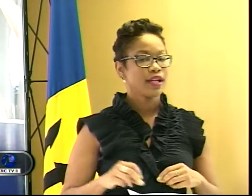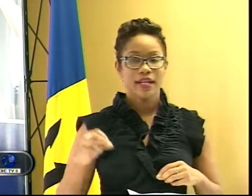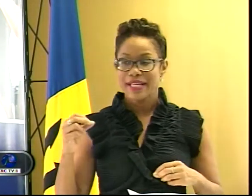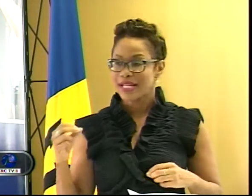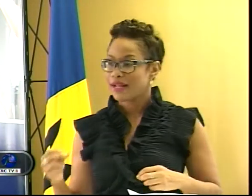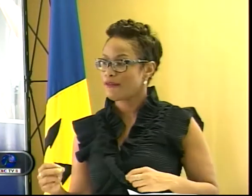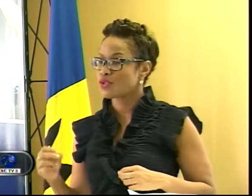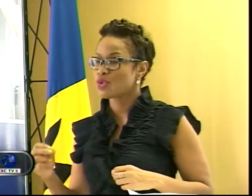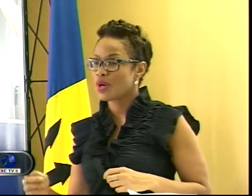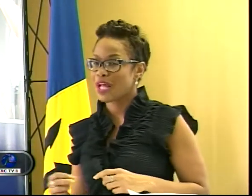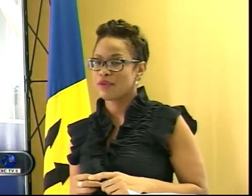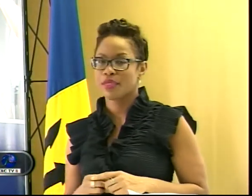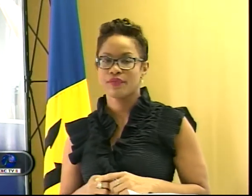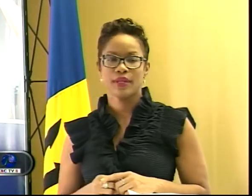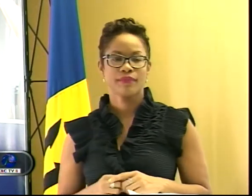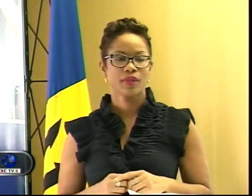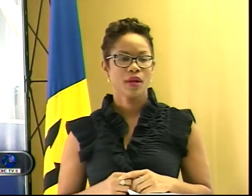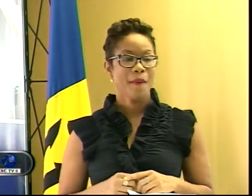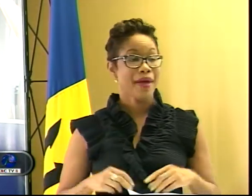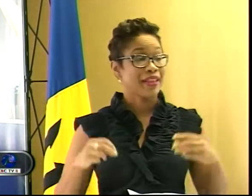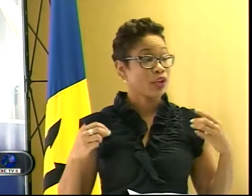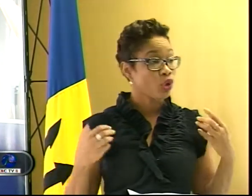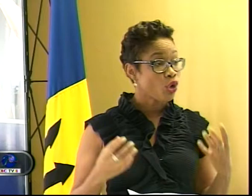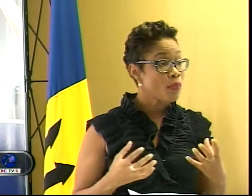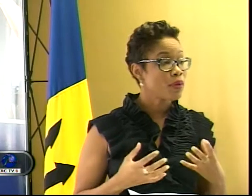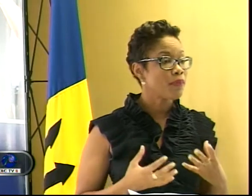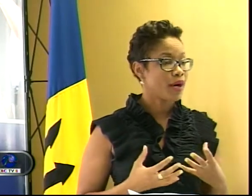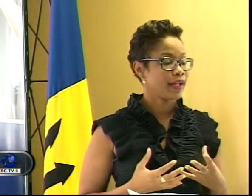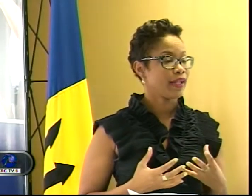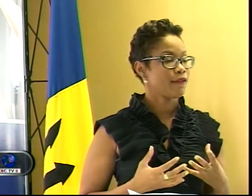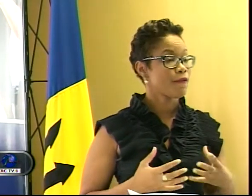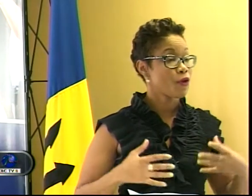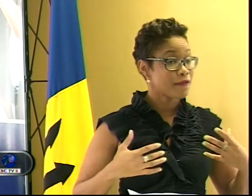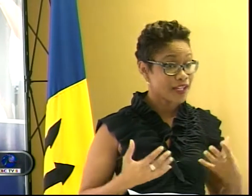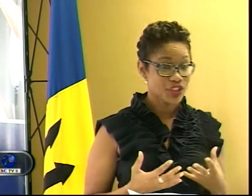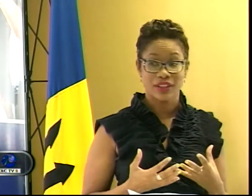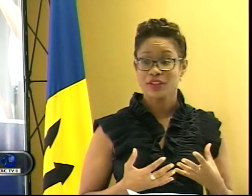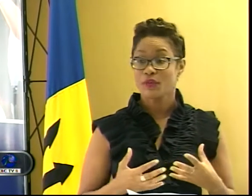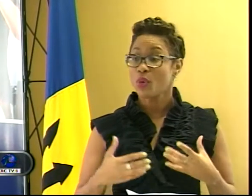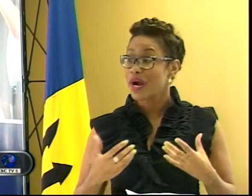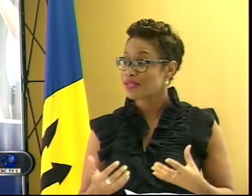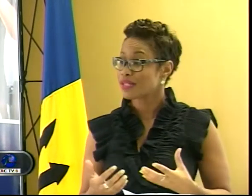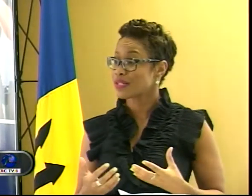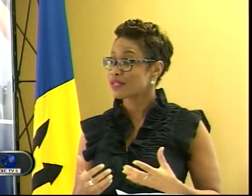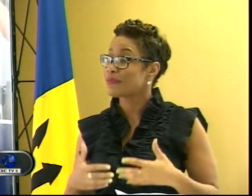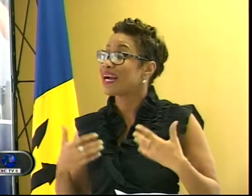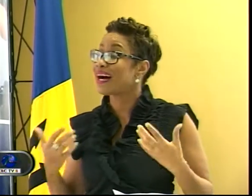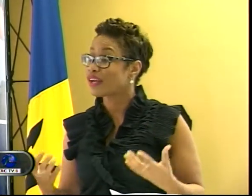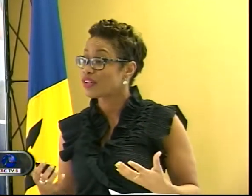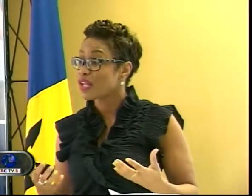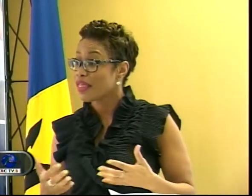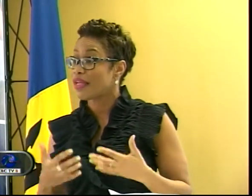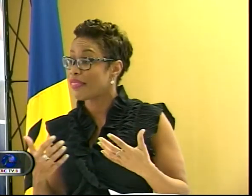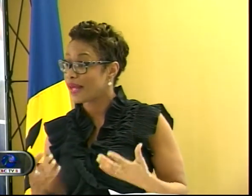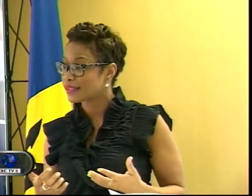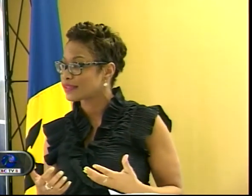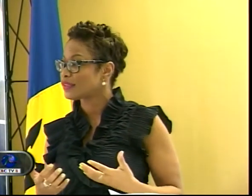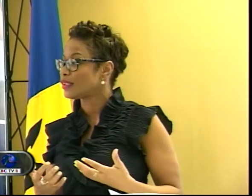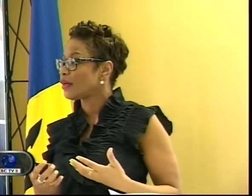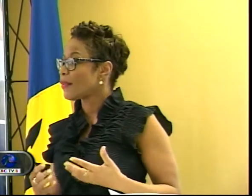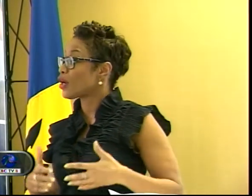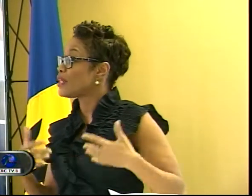BCC is at level 2 or level 3. But the global market for fashion requires us to be higher than